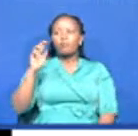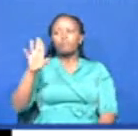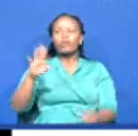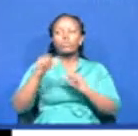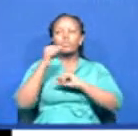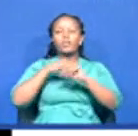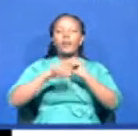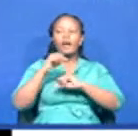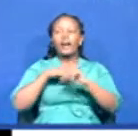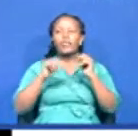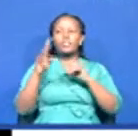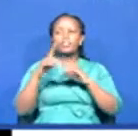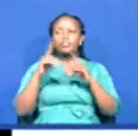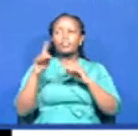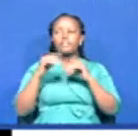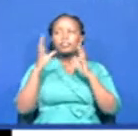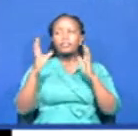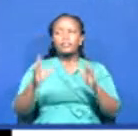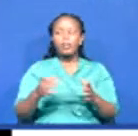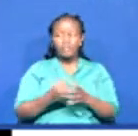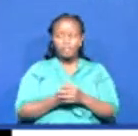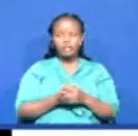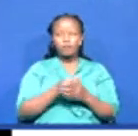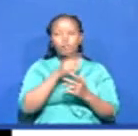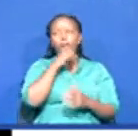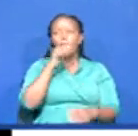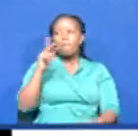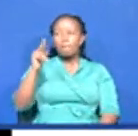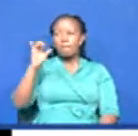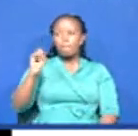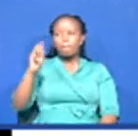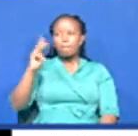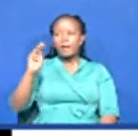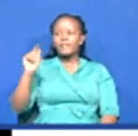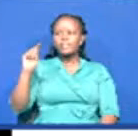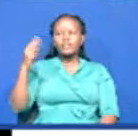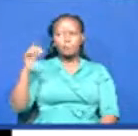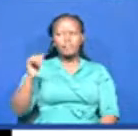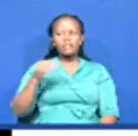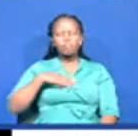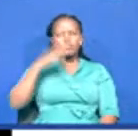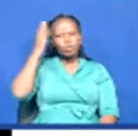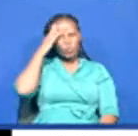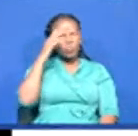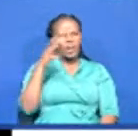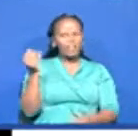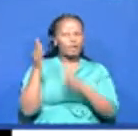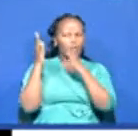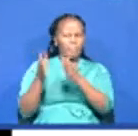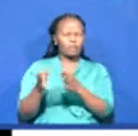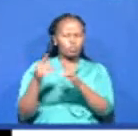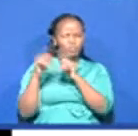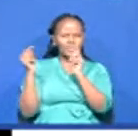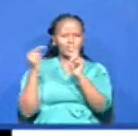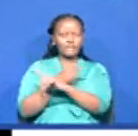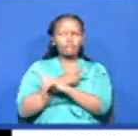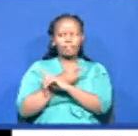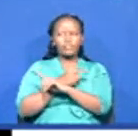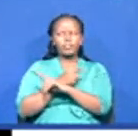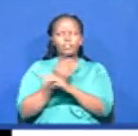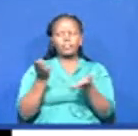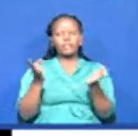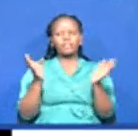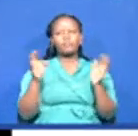Kaberia, Mr. Kimathi Kiambi, I know another Kimathi Kiambi, clearly not you, Deputy County Commissioner